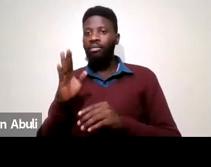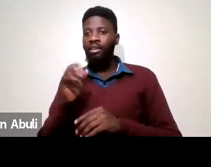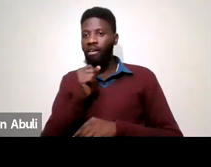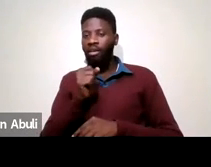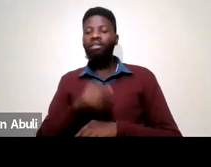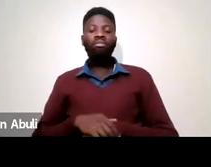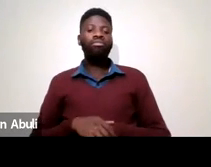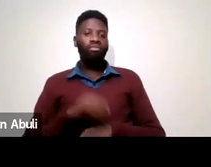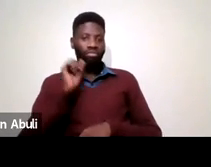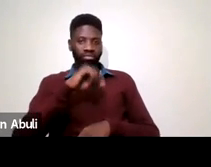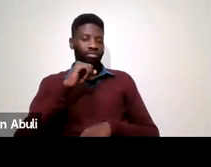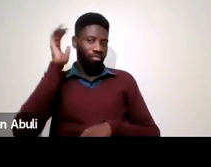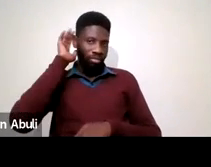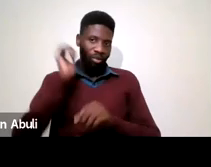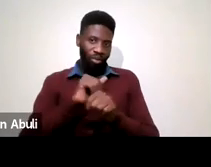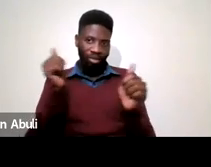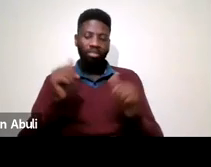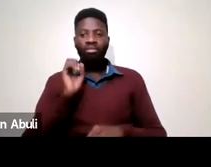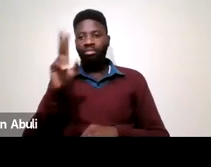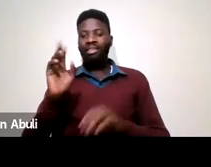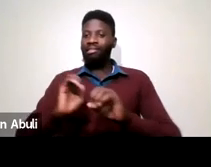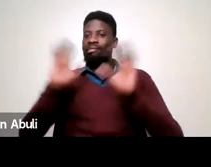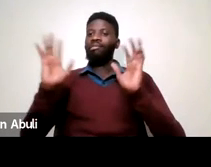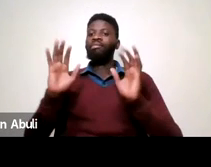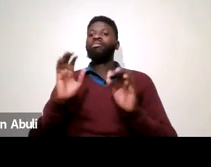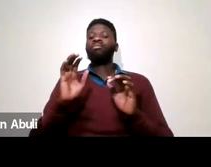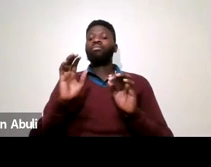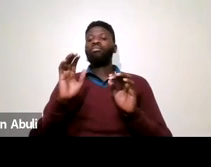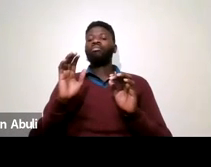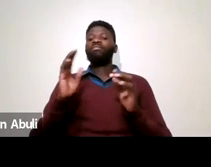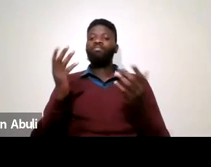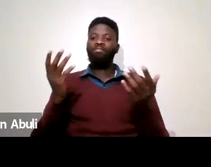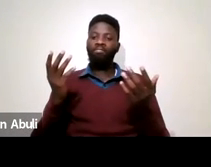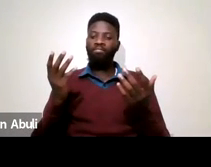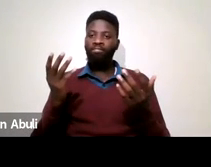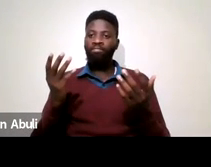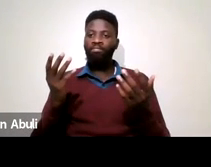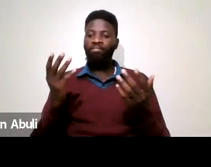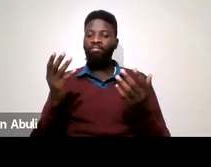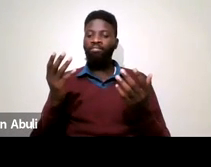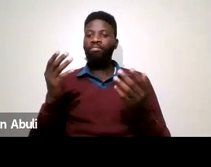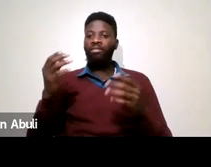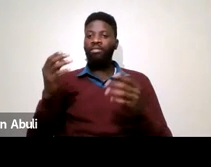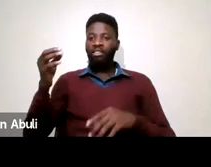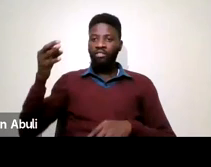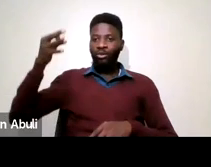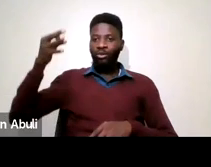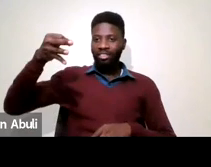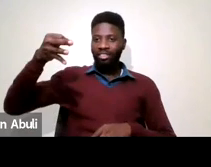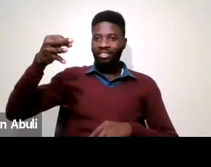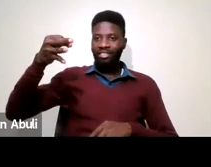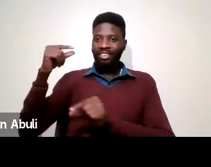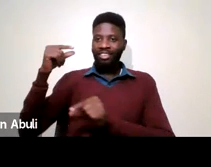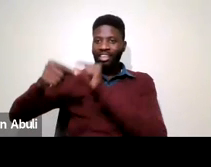Yes, now can you hear you? Good, loud and clear. We were the future generation was already taking the show.